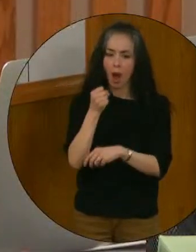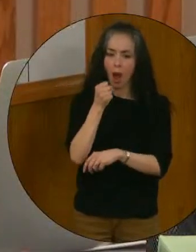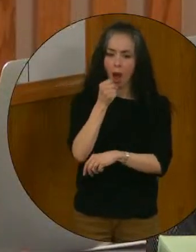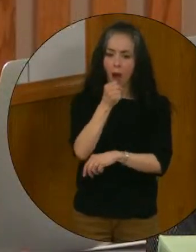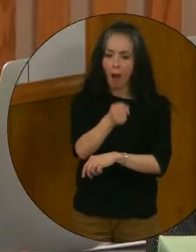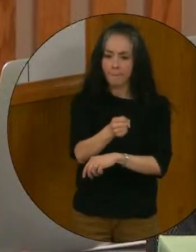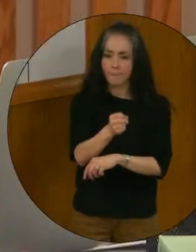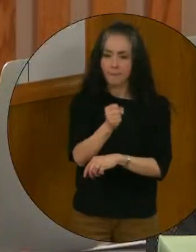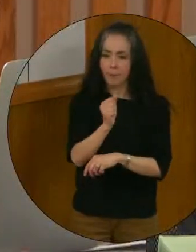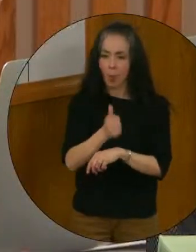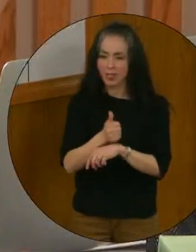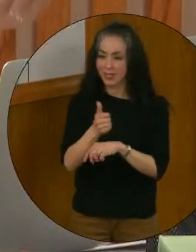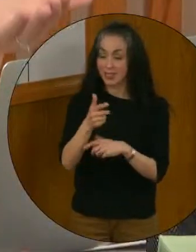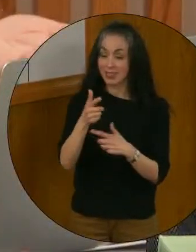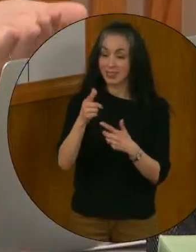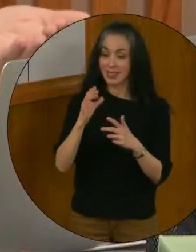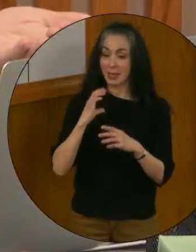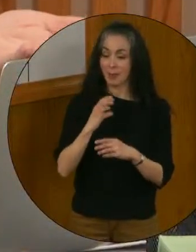under these committee assignments?